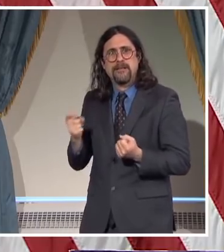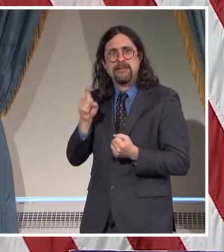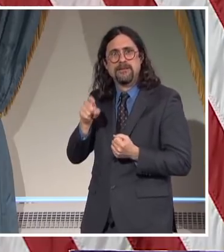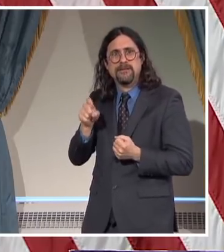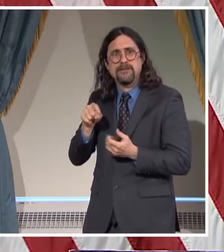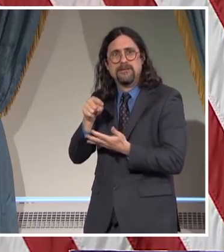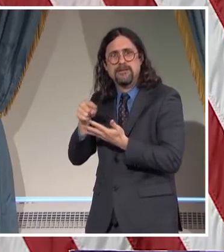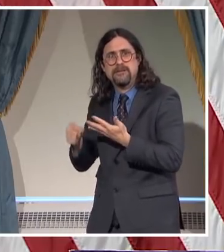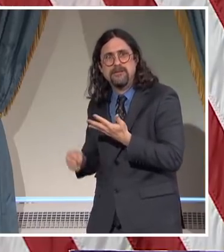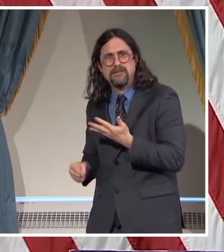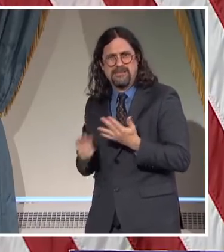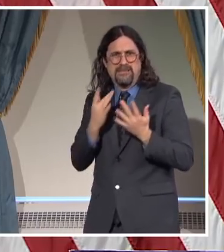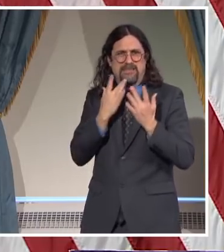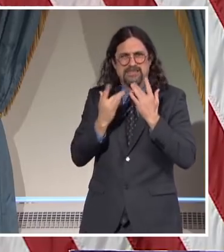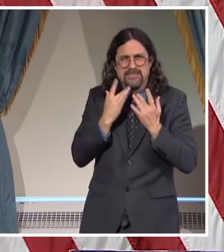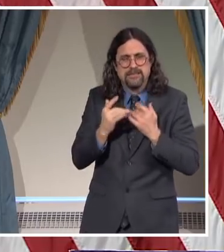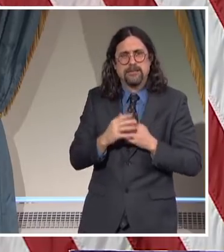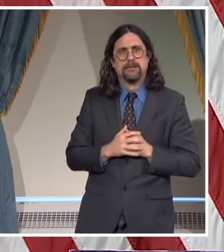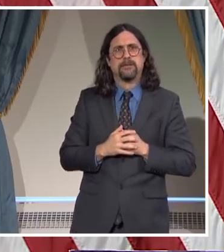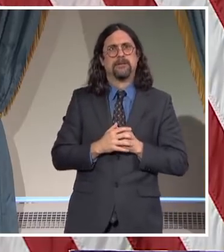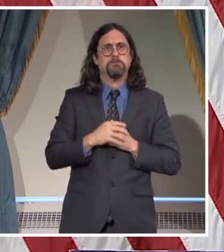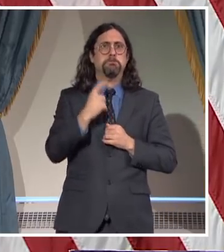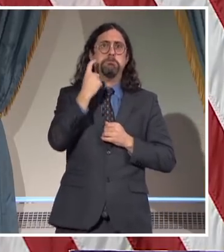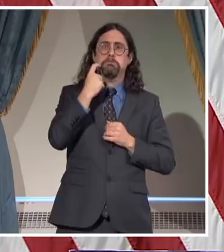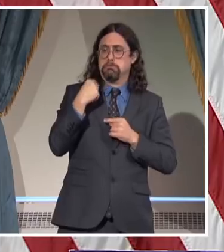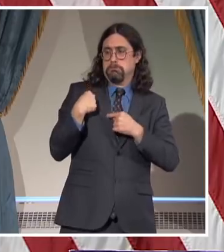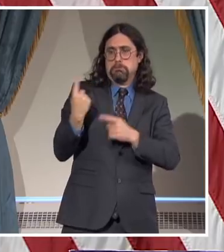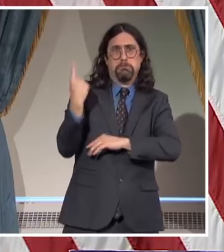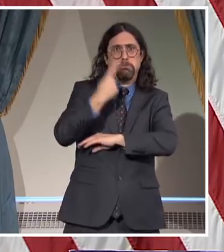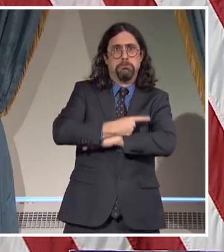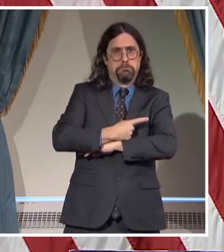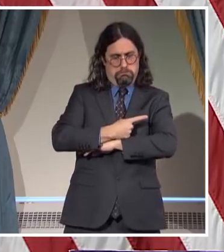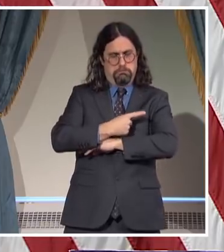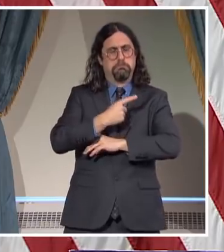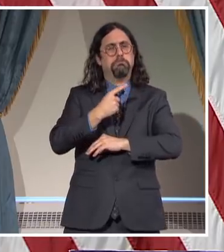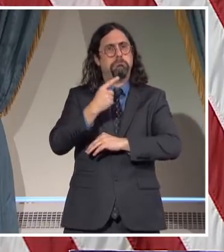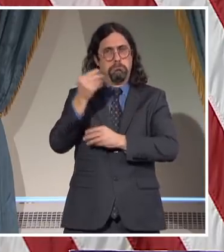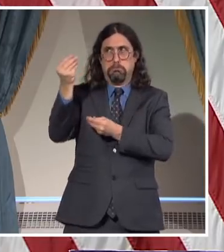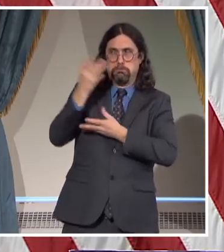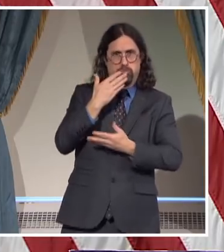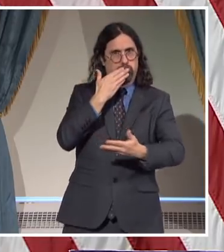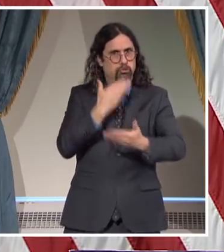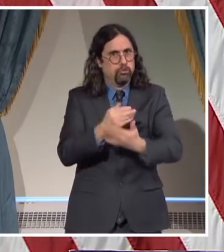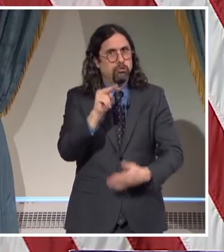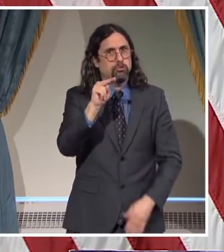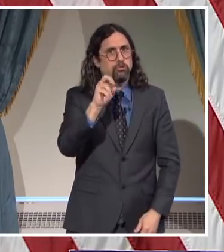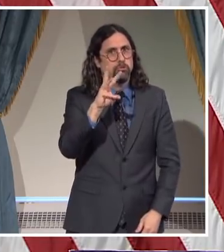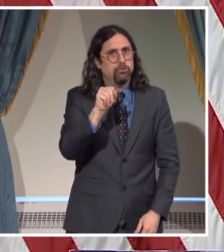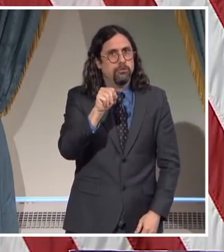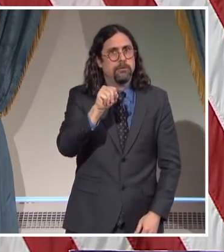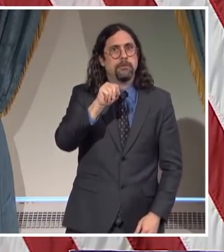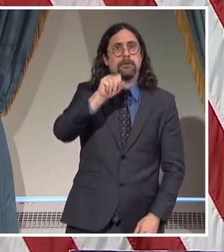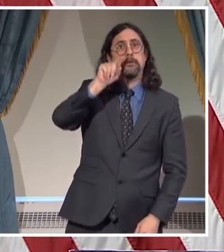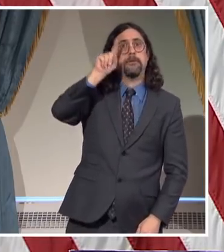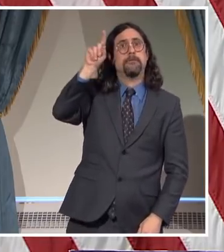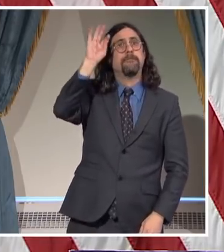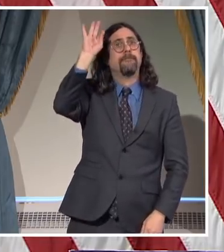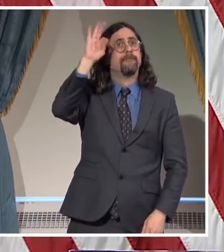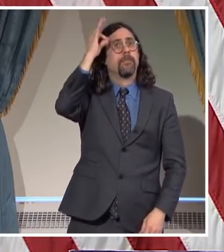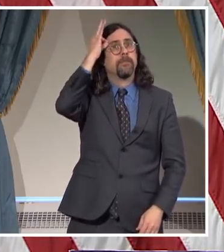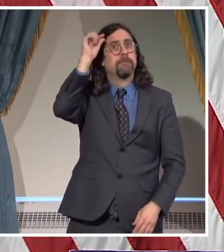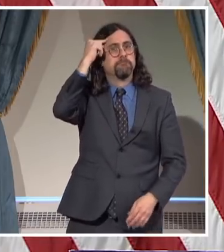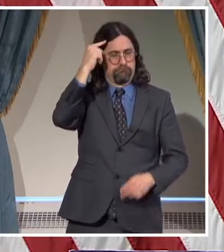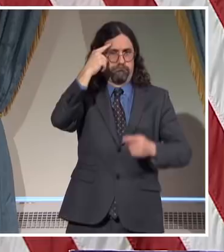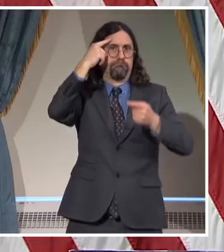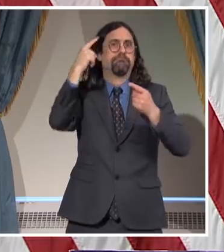say. Supplies have come in from the federal government, from the state government, and elsewhere that have certainly improved our situation this week, that'll help us get